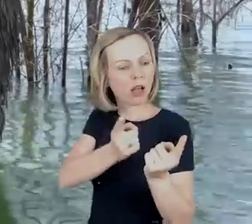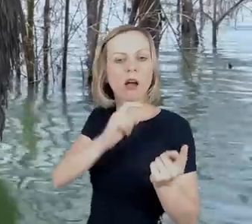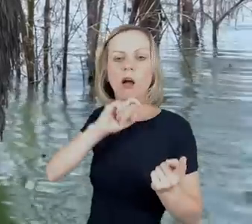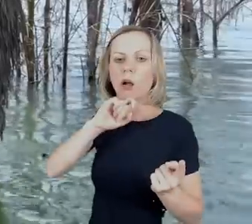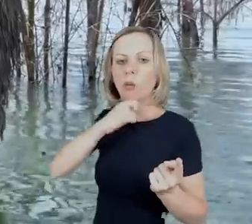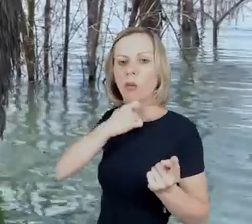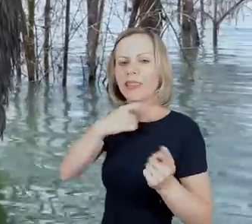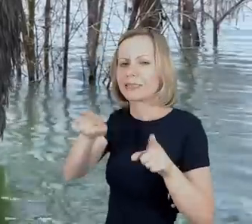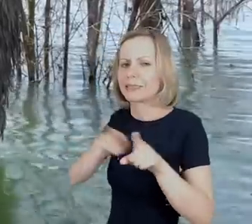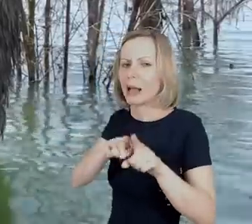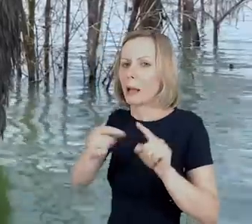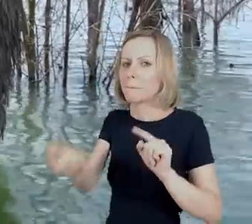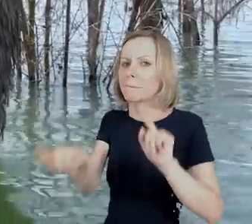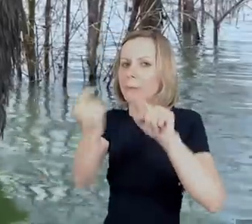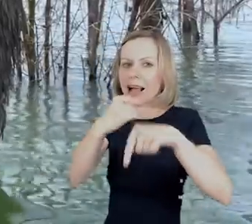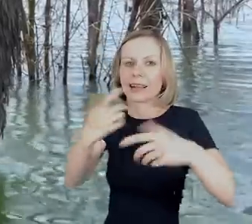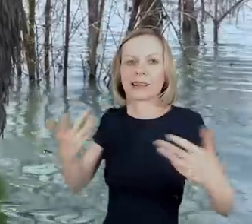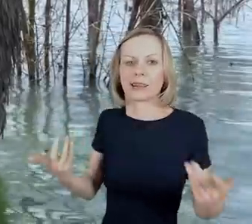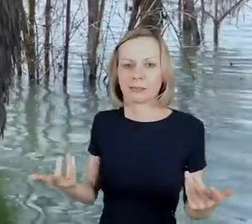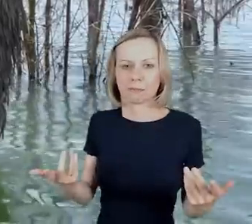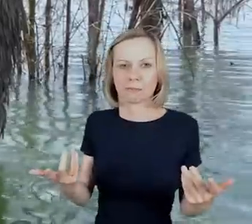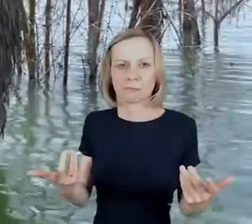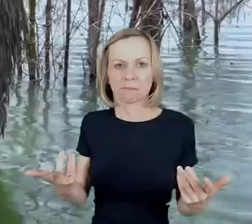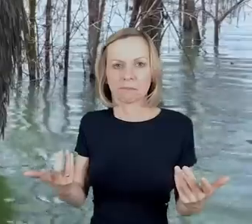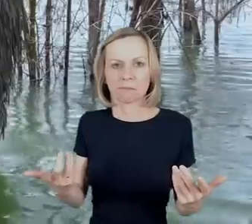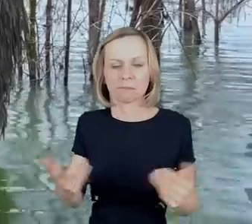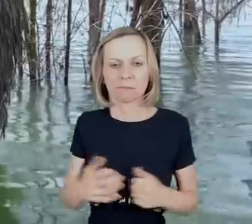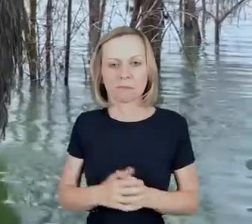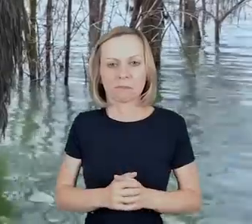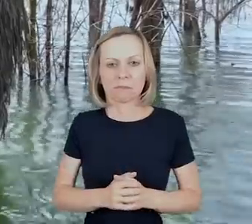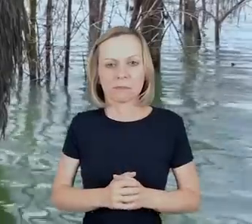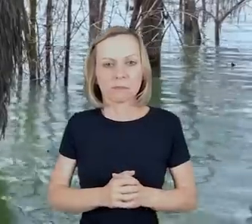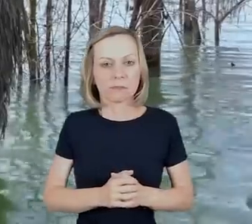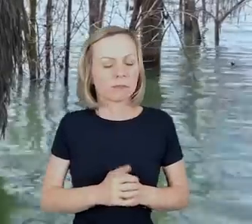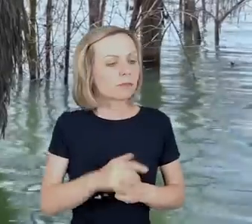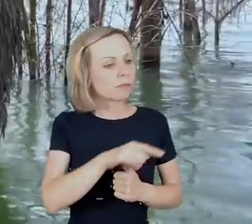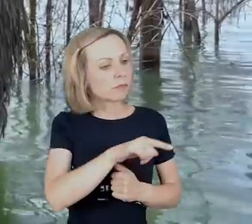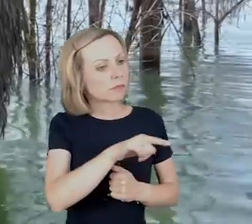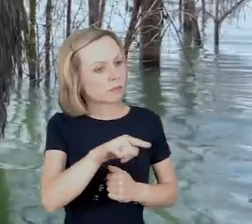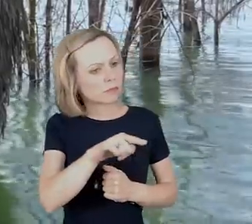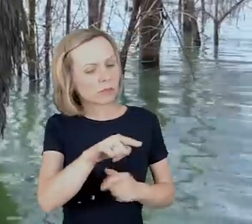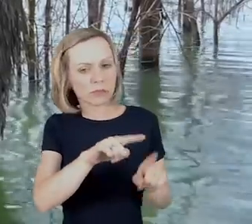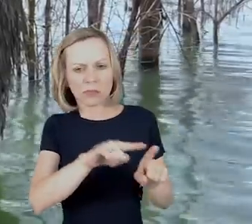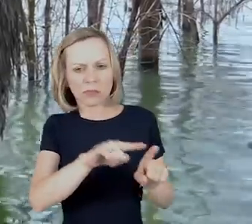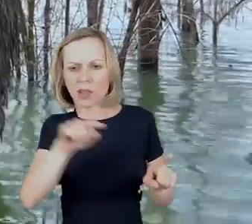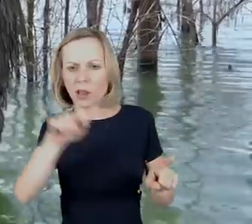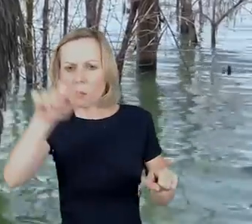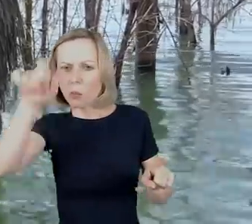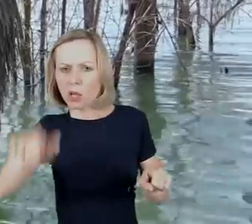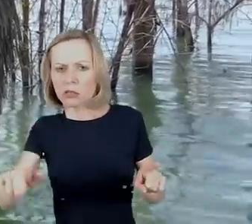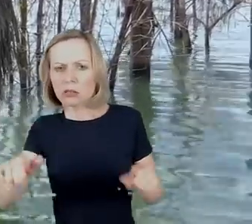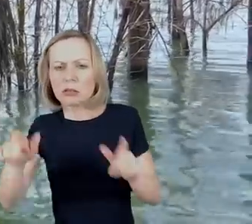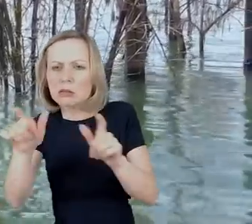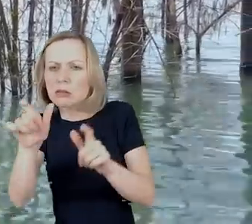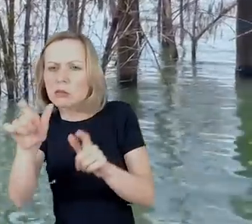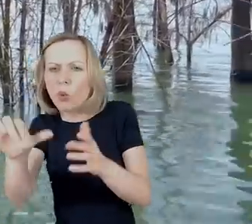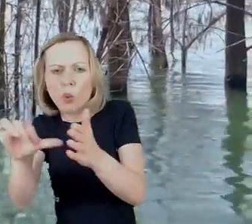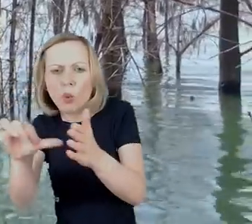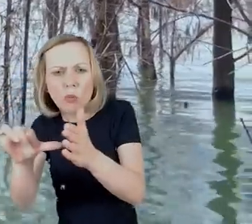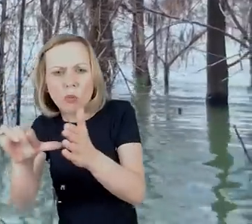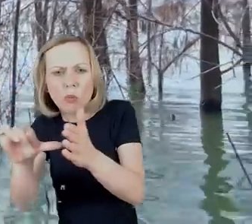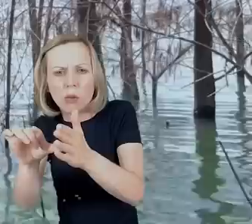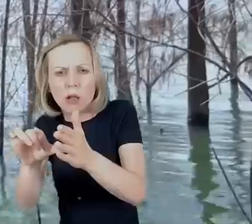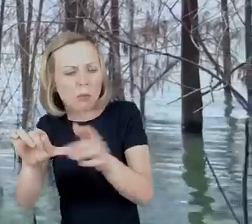the measure you give will be the measure you get. Why do you see the speck in your neighbor's eye, but do